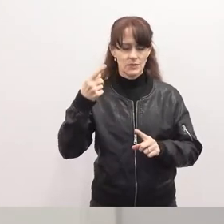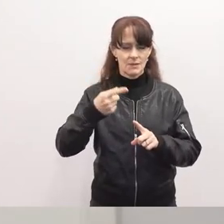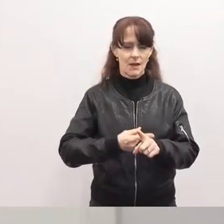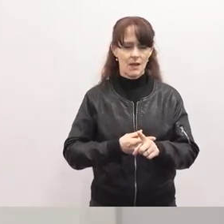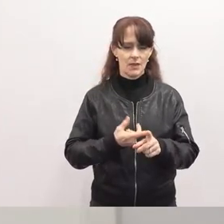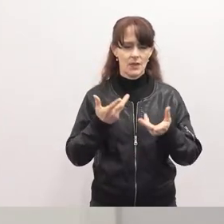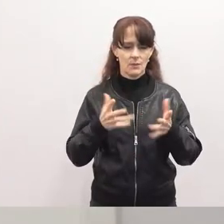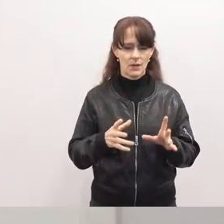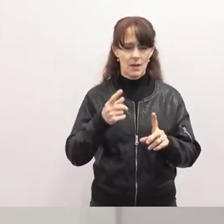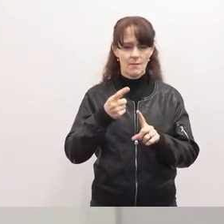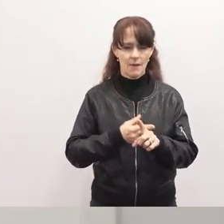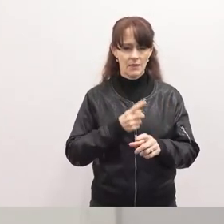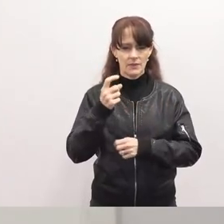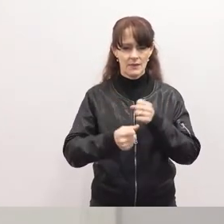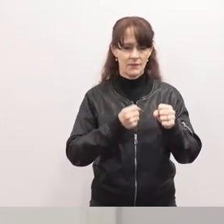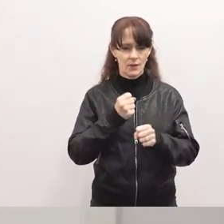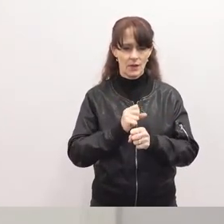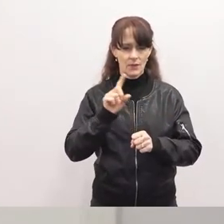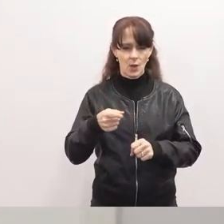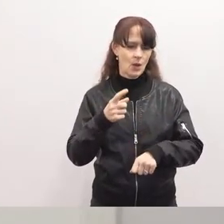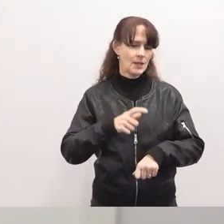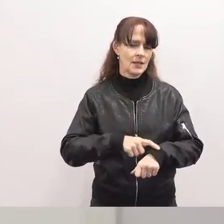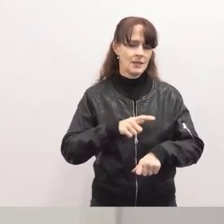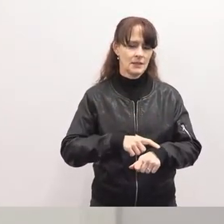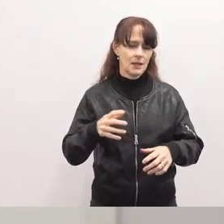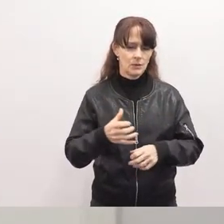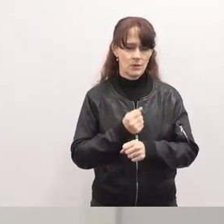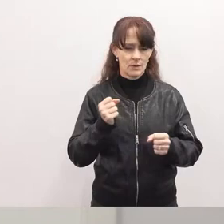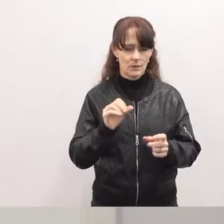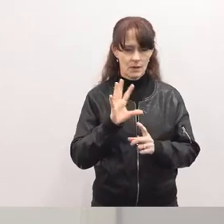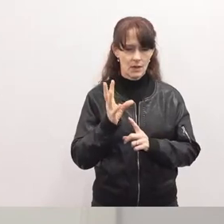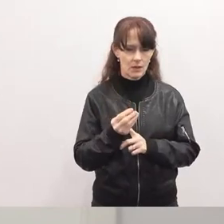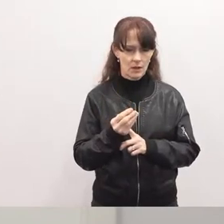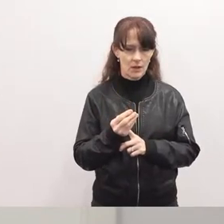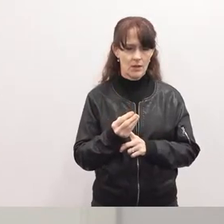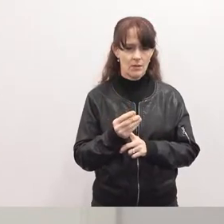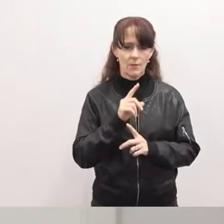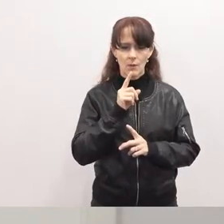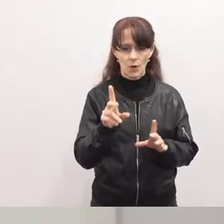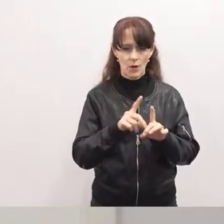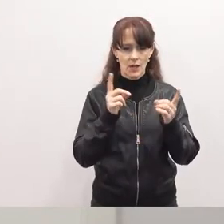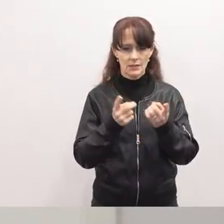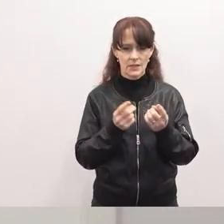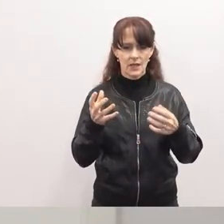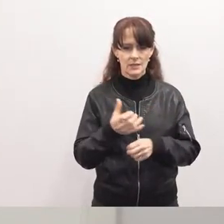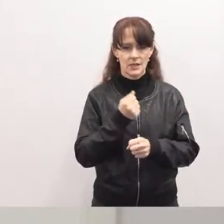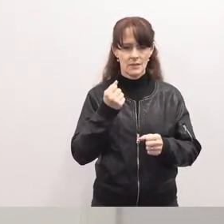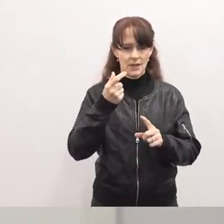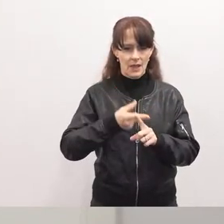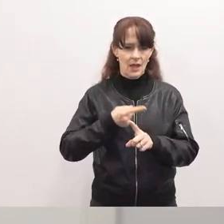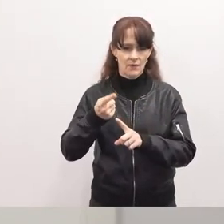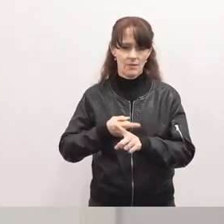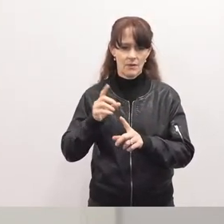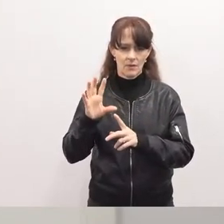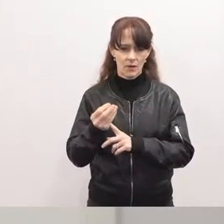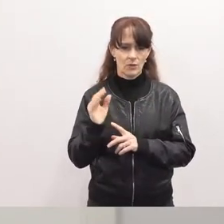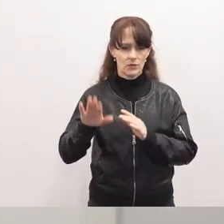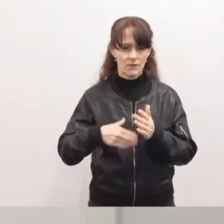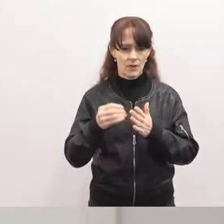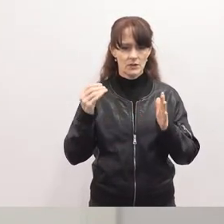don't want months of the year to be the only time that we celebrate culture, we are a district that celebrates every month and the culture of all of